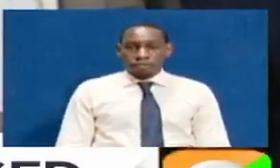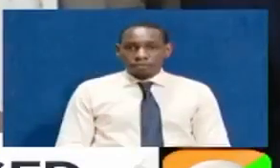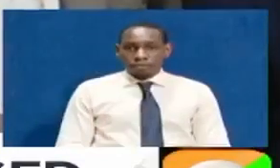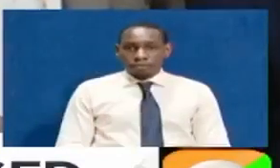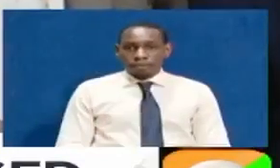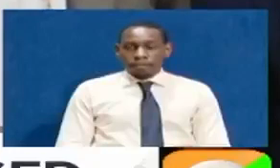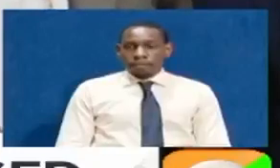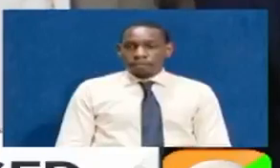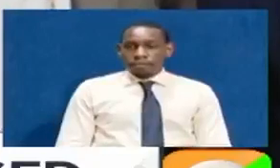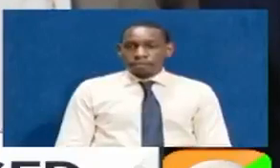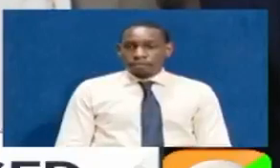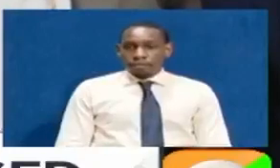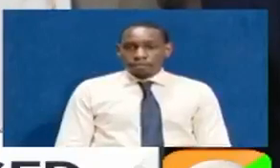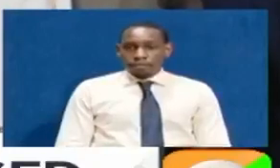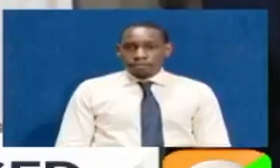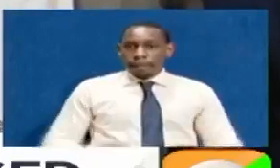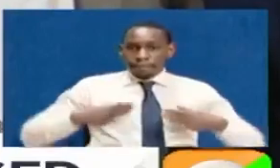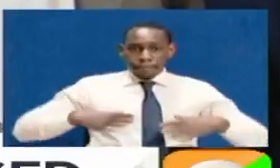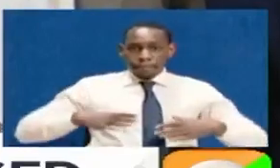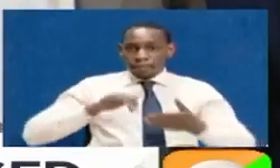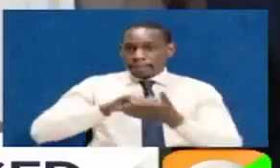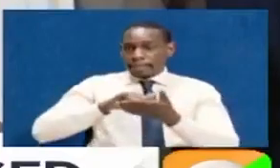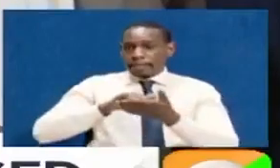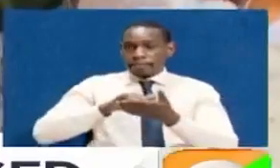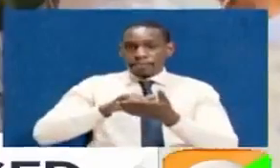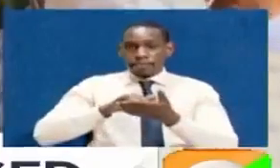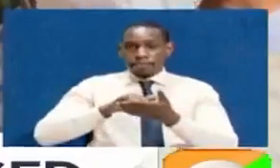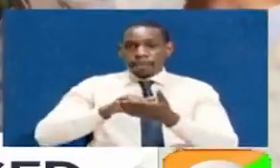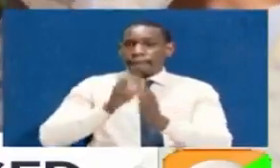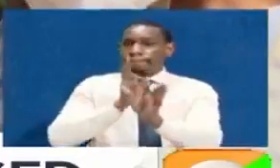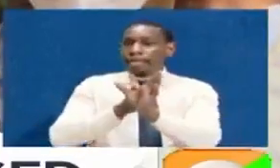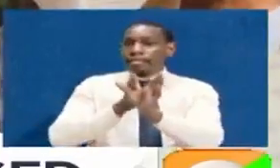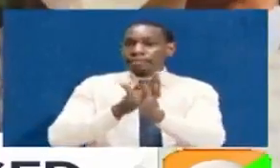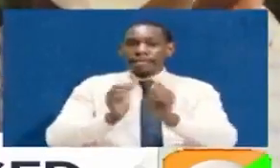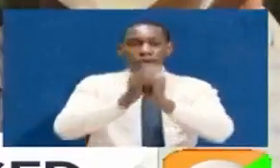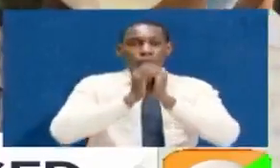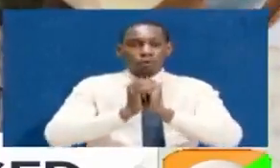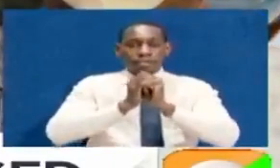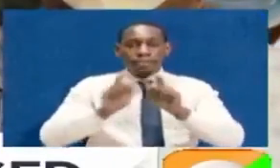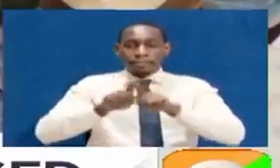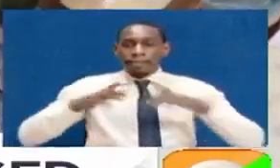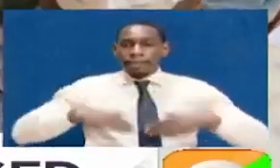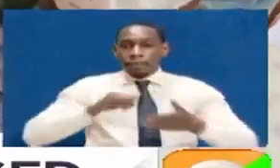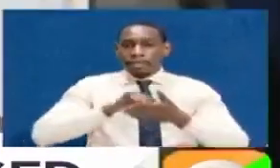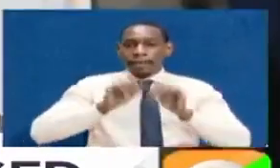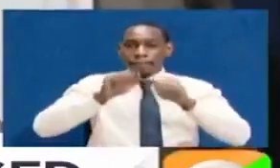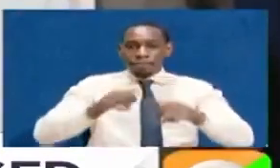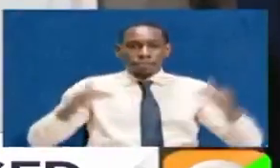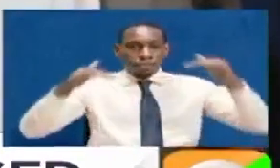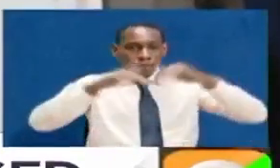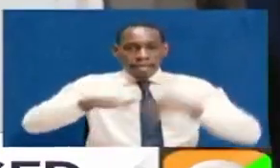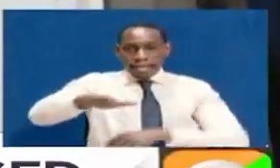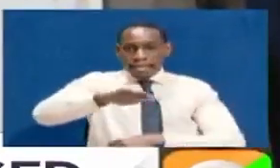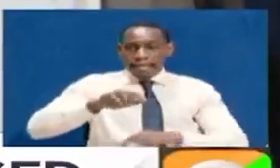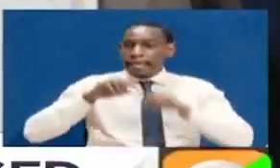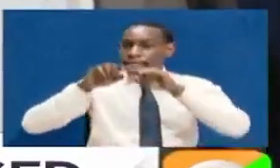Mwongozo watueleza wale ambao watakuwa wakishiriki katika ibada ni wale ambao wanaweza toshea katika